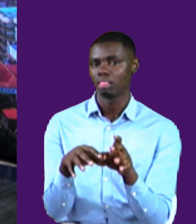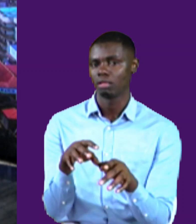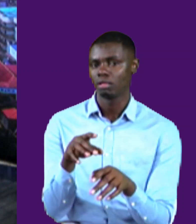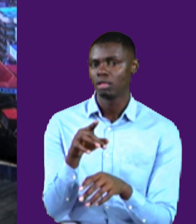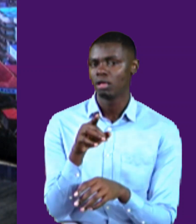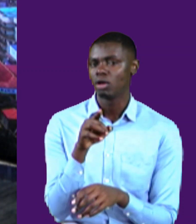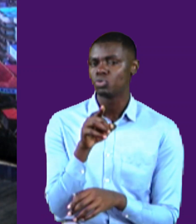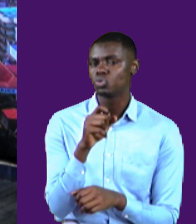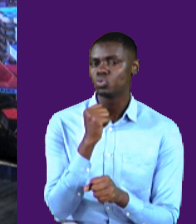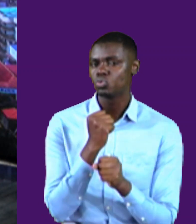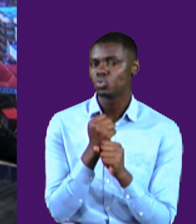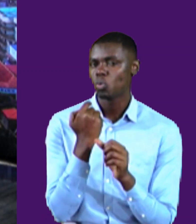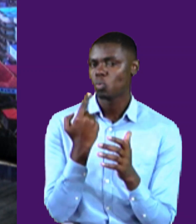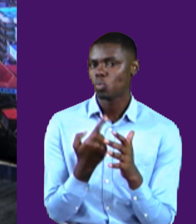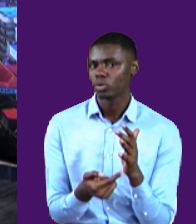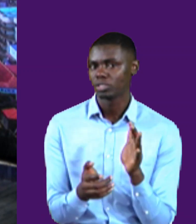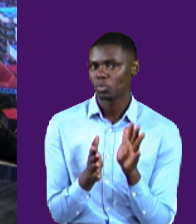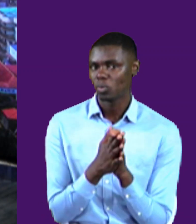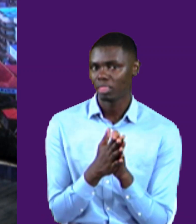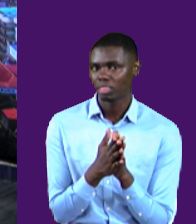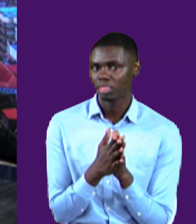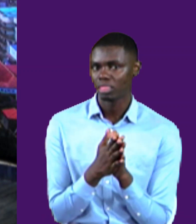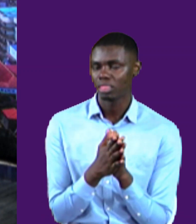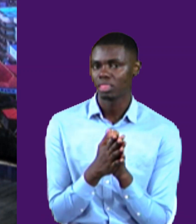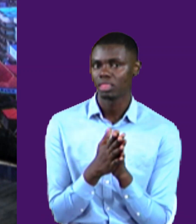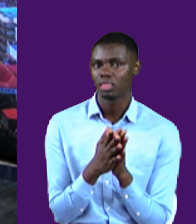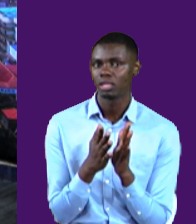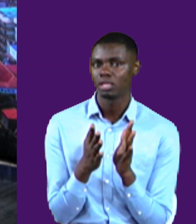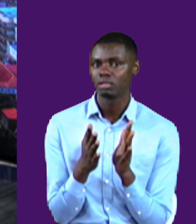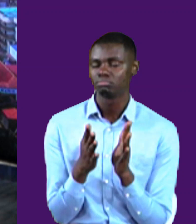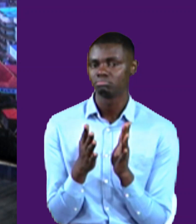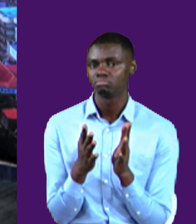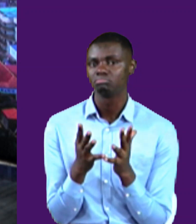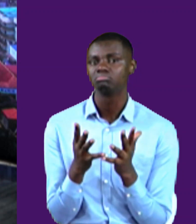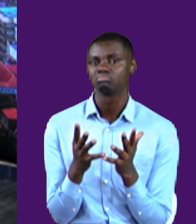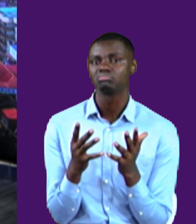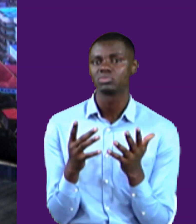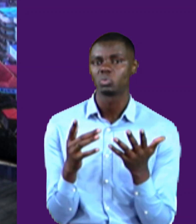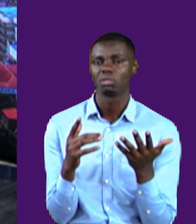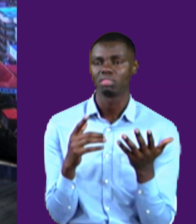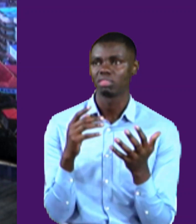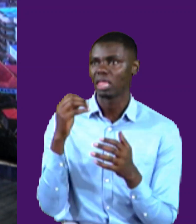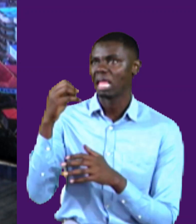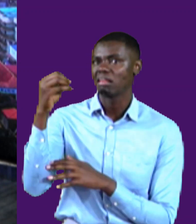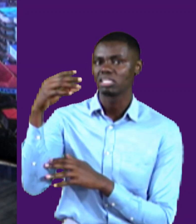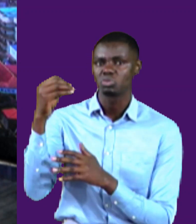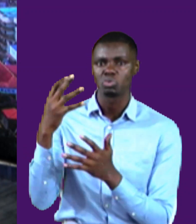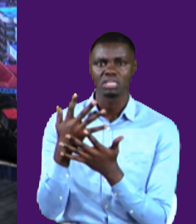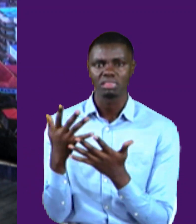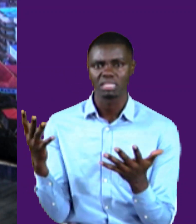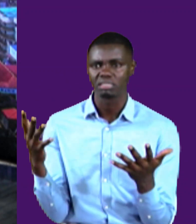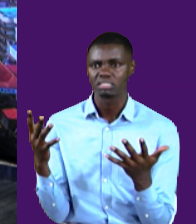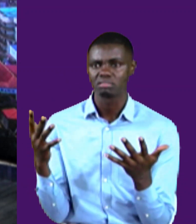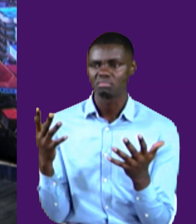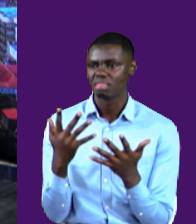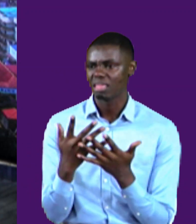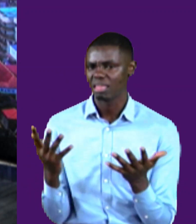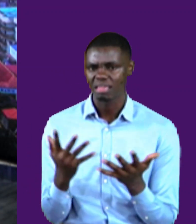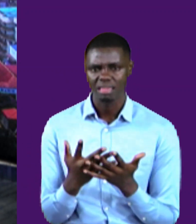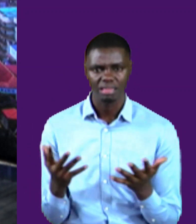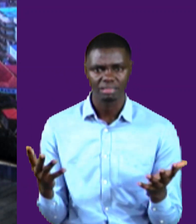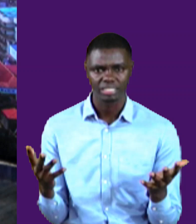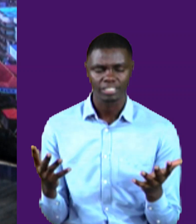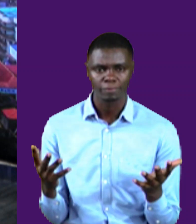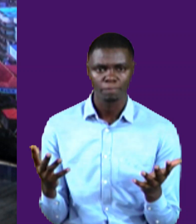do you do with these electronic devices or the appliances